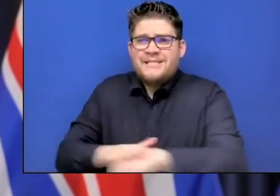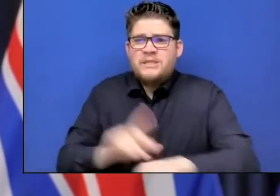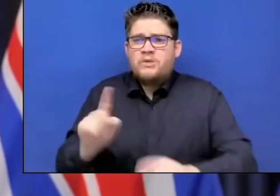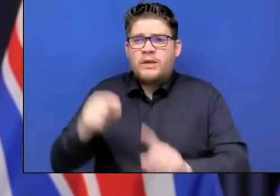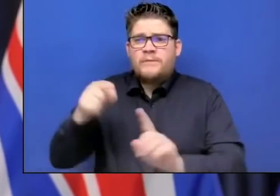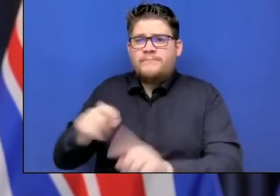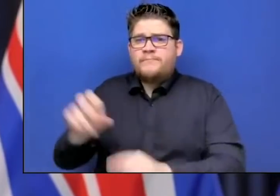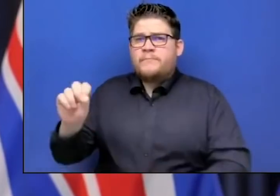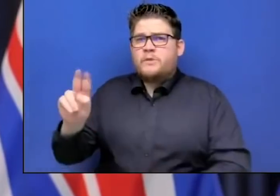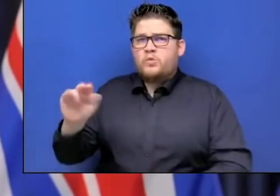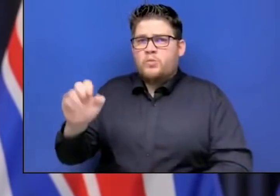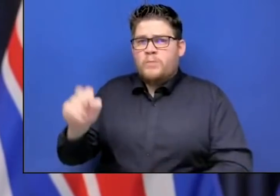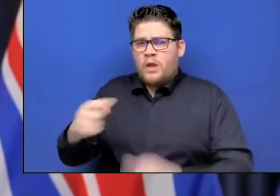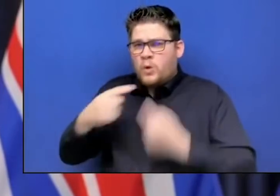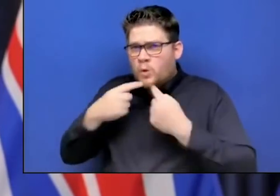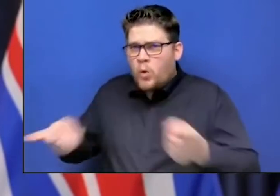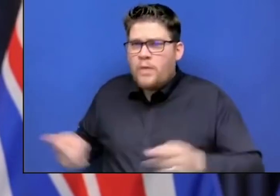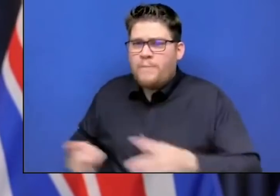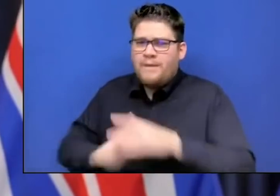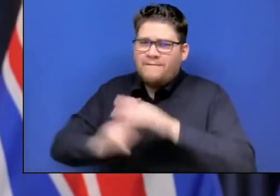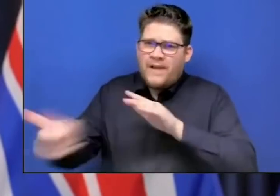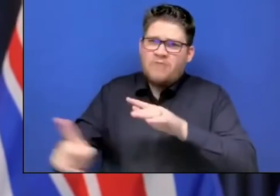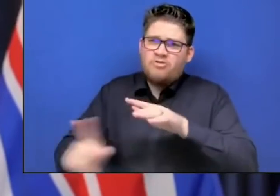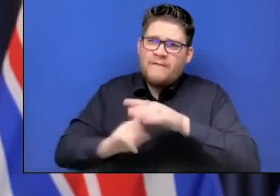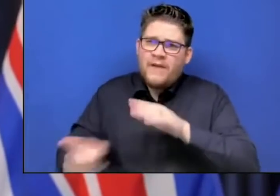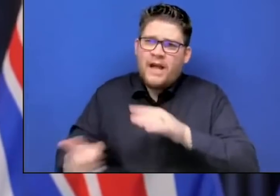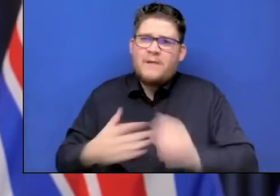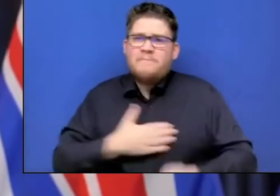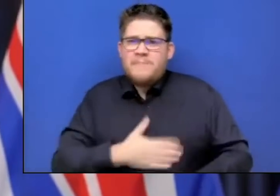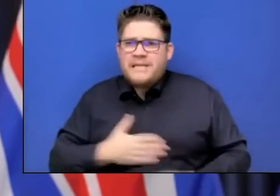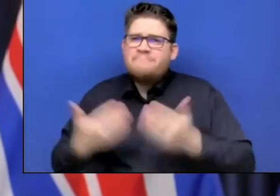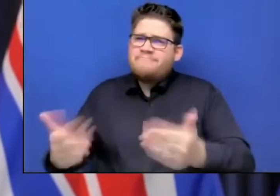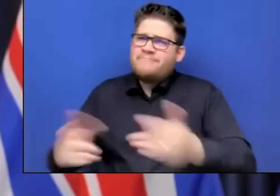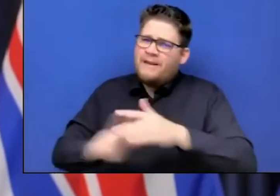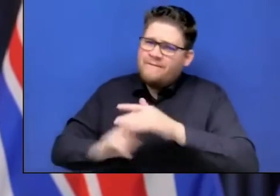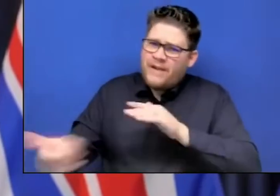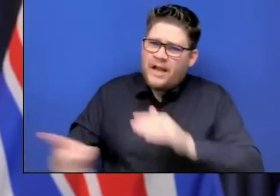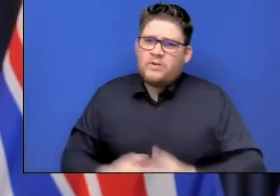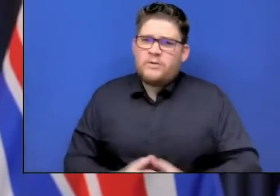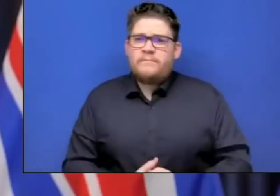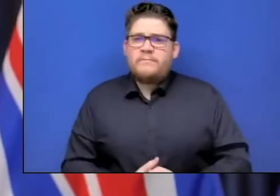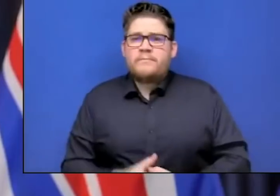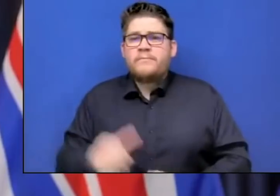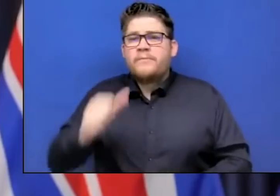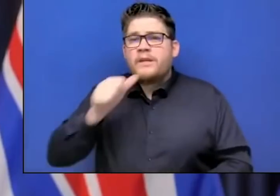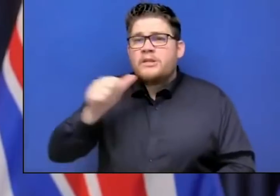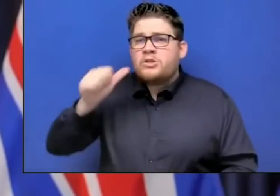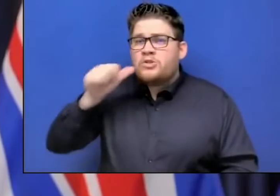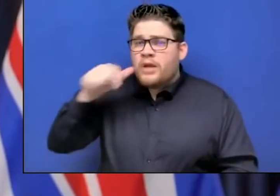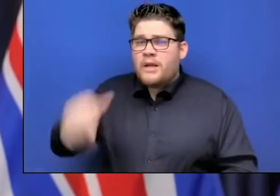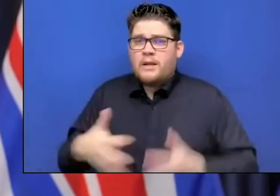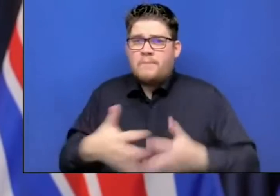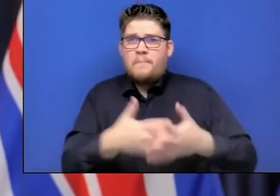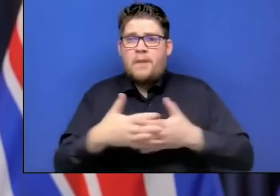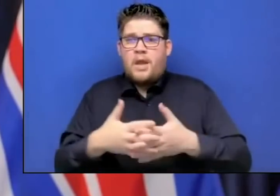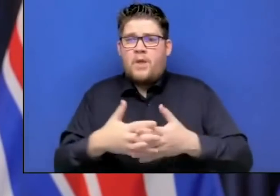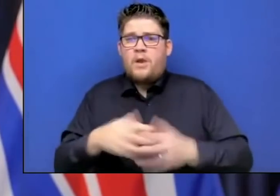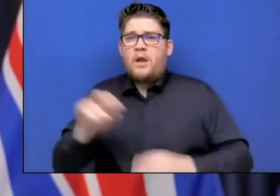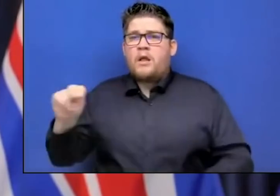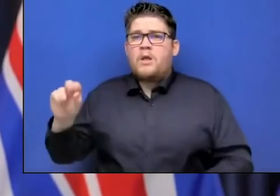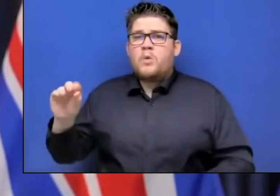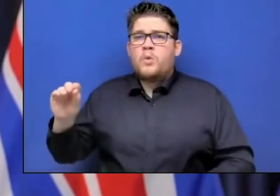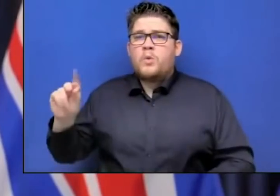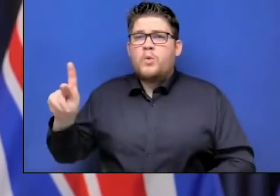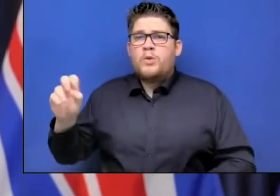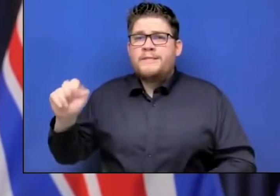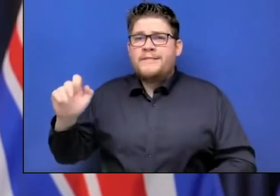heavy rain. Yesterday, the Nooksack River in Washington State breached its banks, putting further strain on the Sumas River